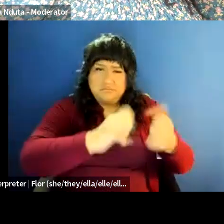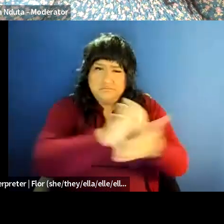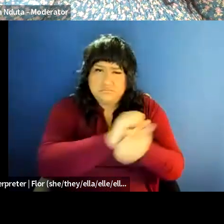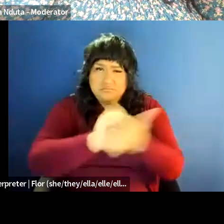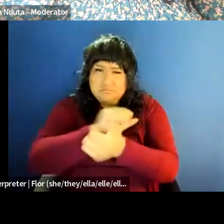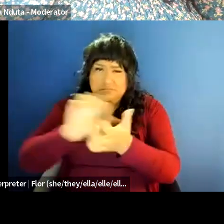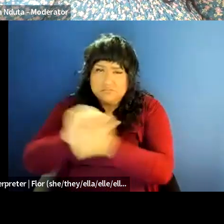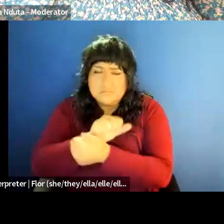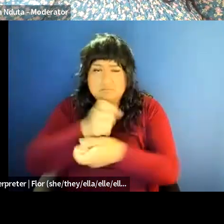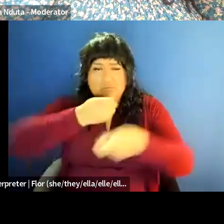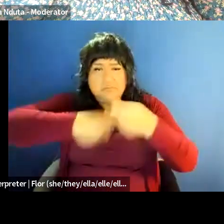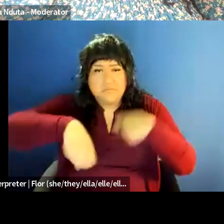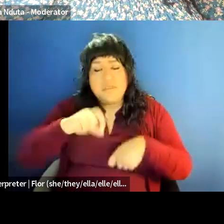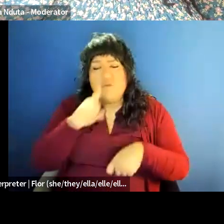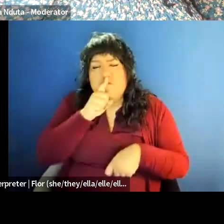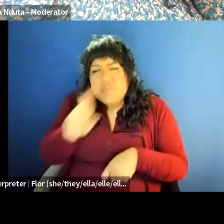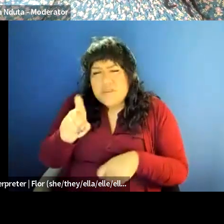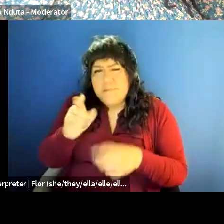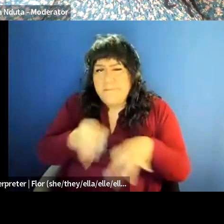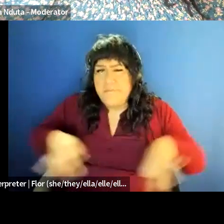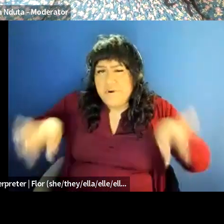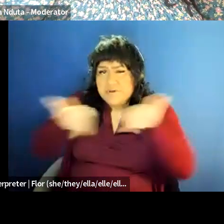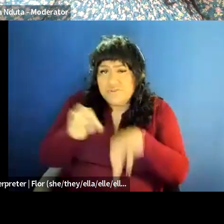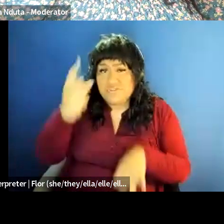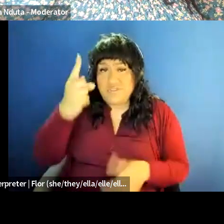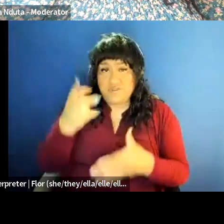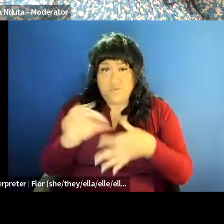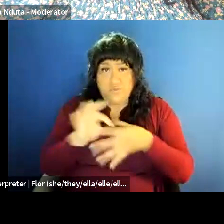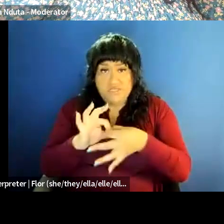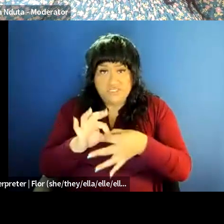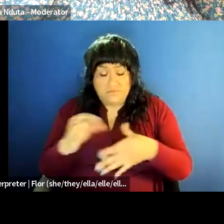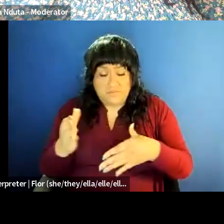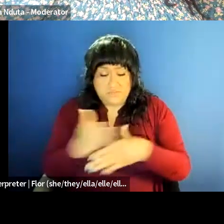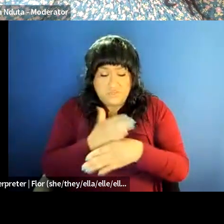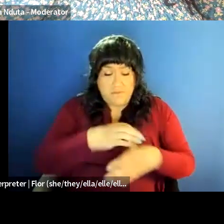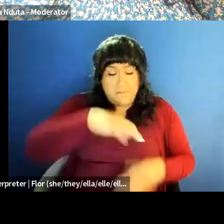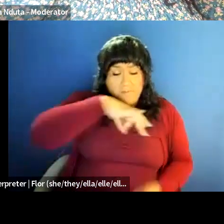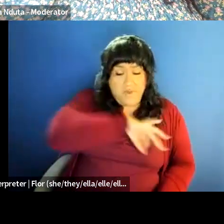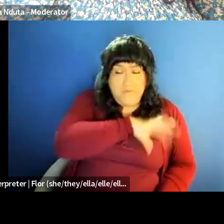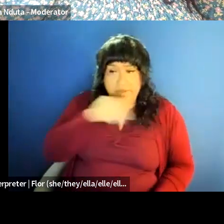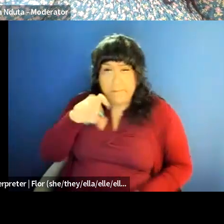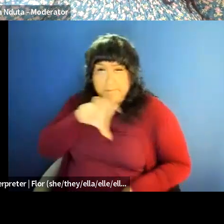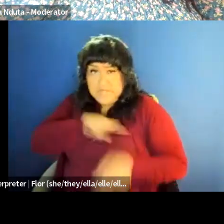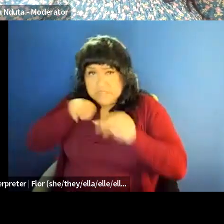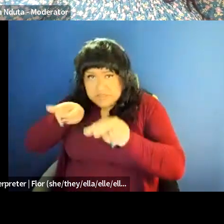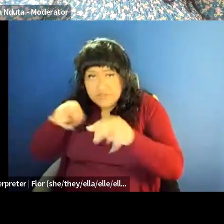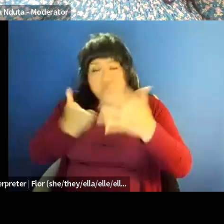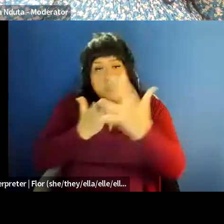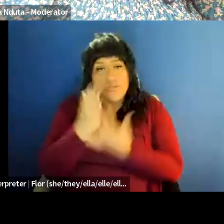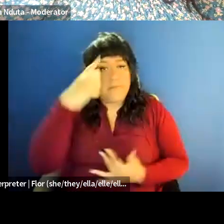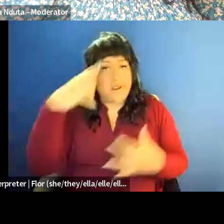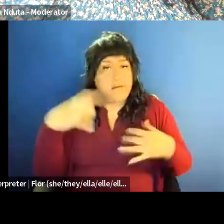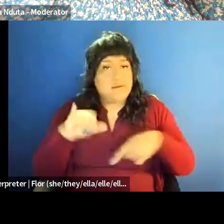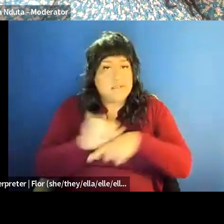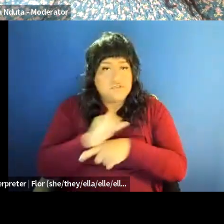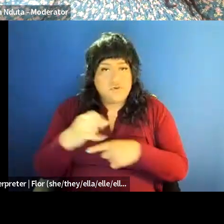to comprehend the relationship between profit and policing through the medical industrial complex, which has